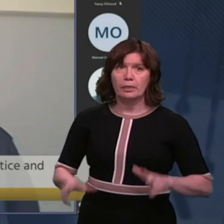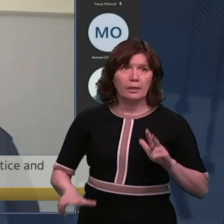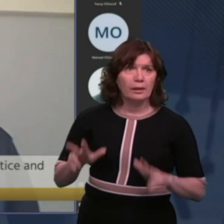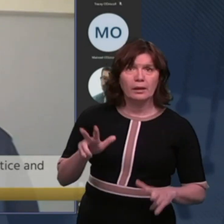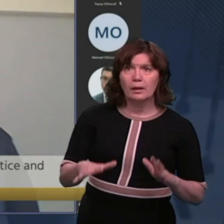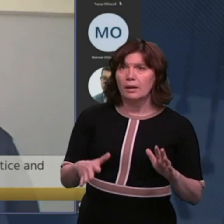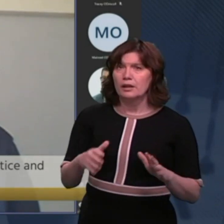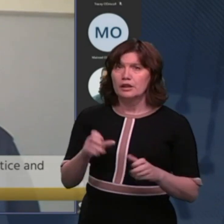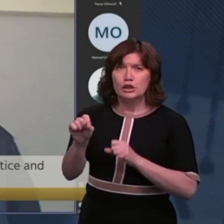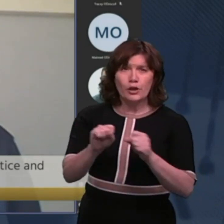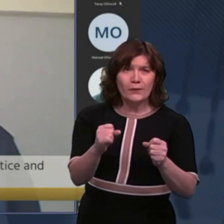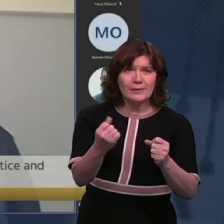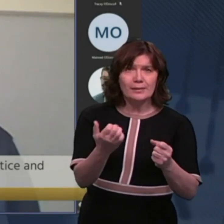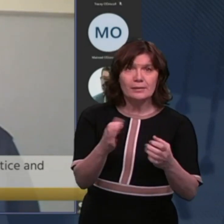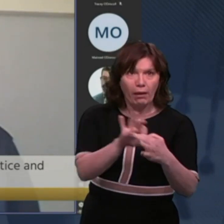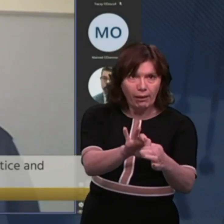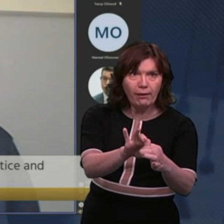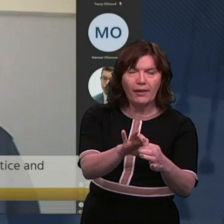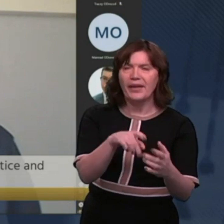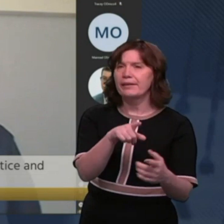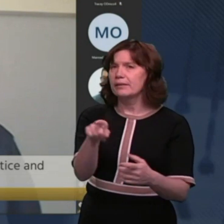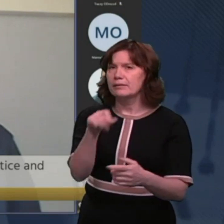very intermittent.